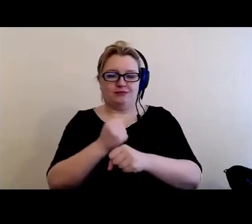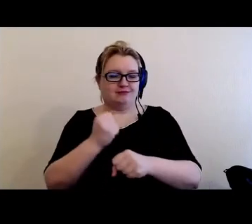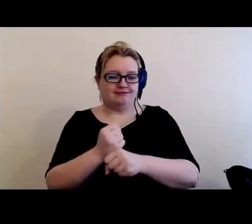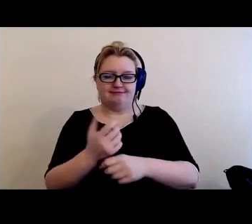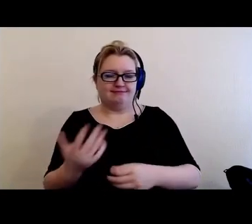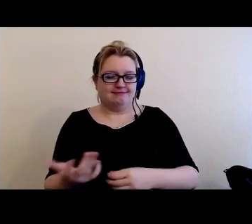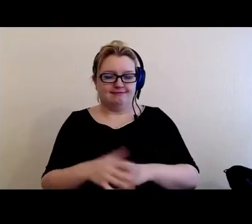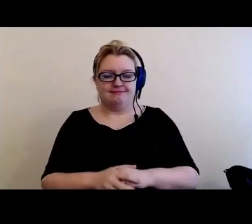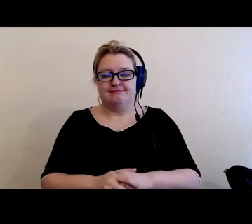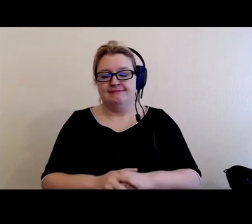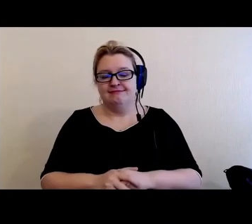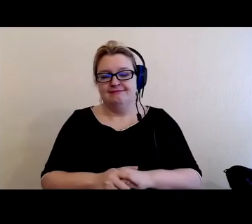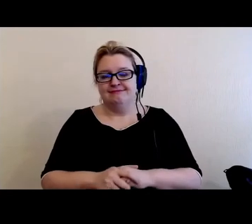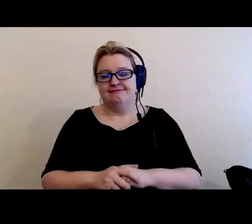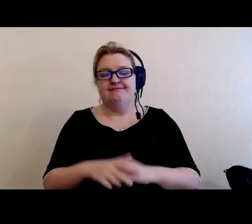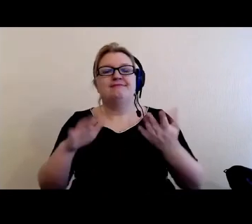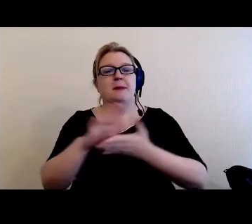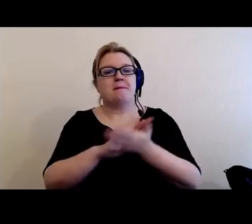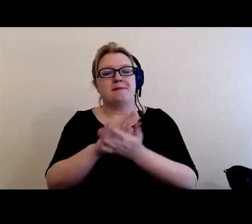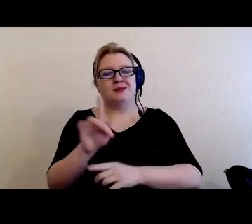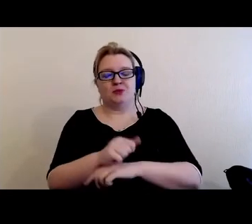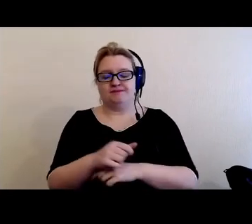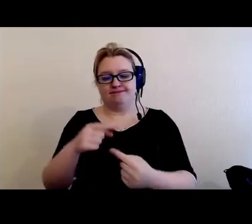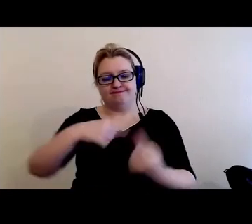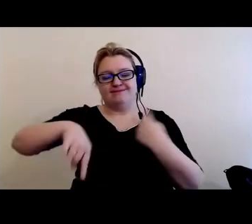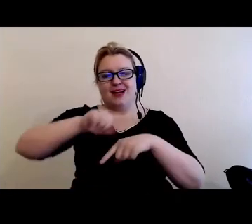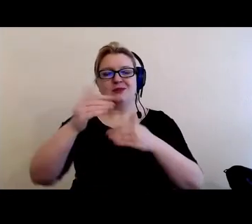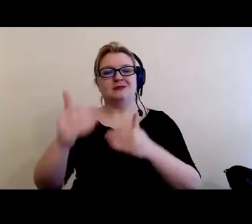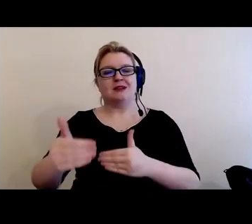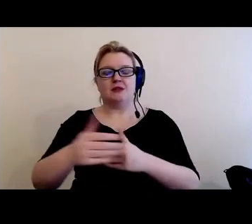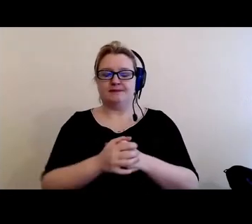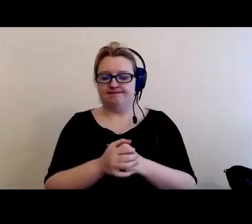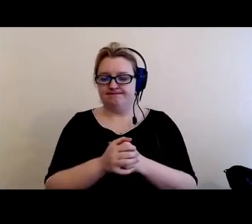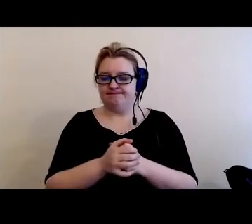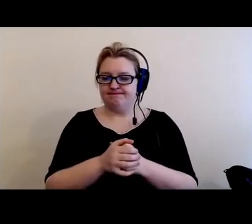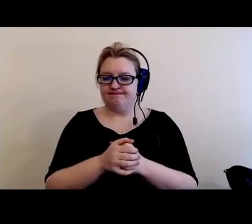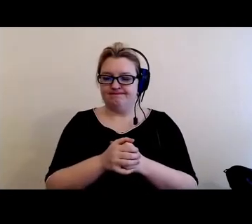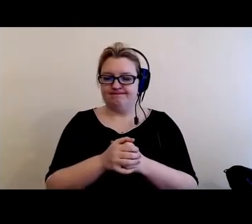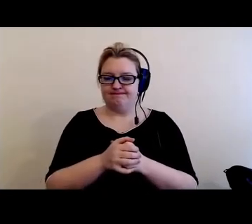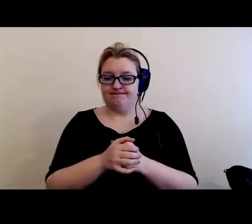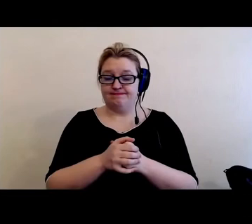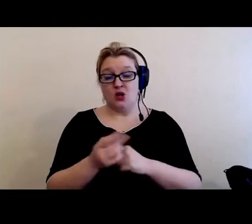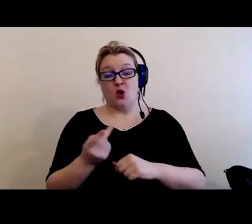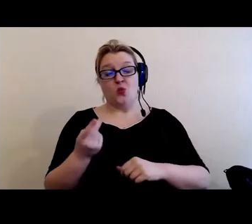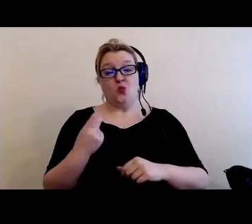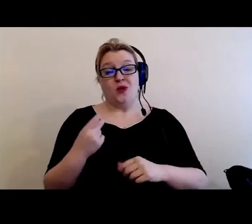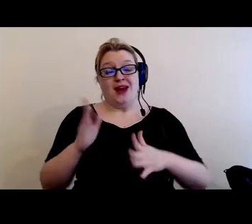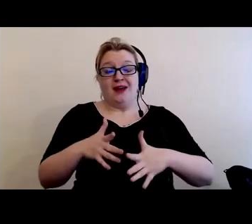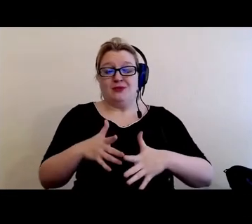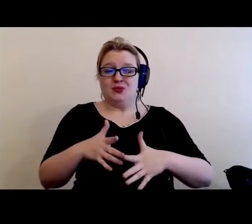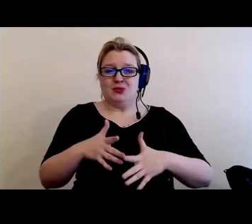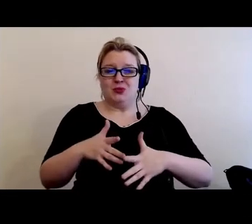us is, as a sector, we need to be able to articulate what social care is for. I think too often it's